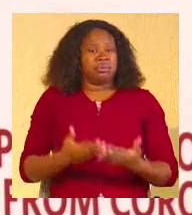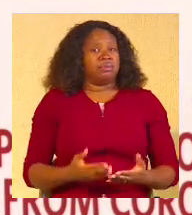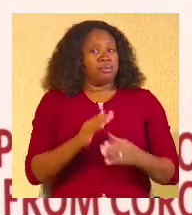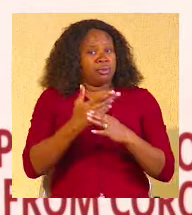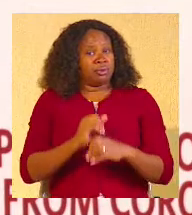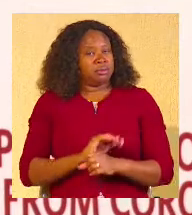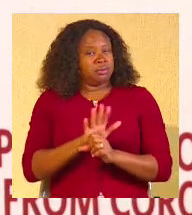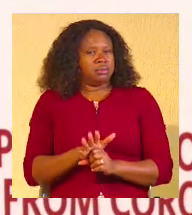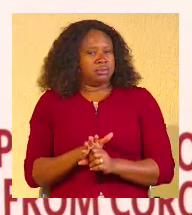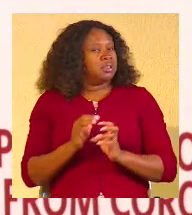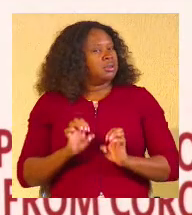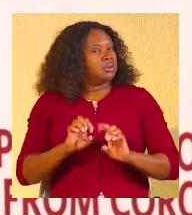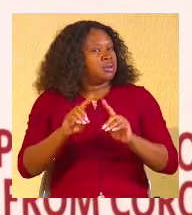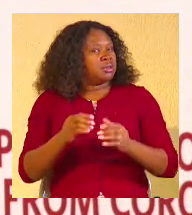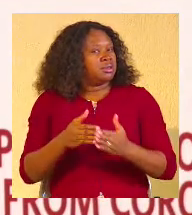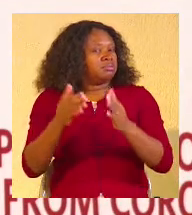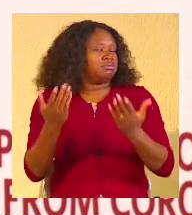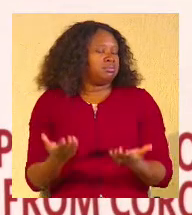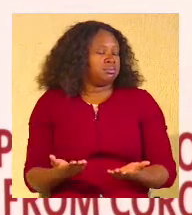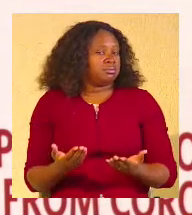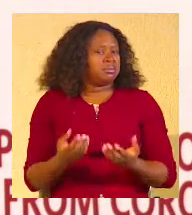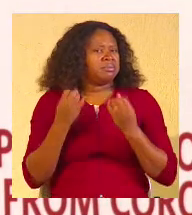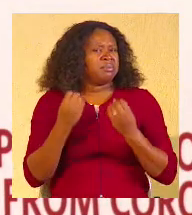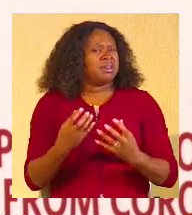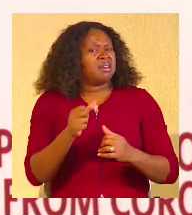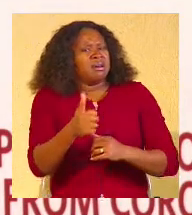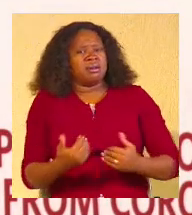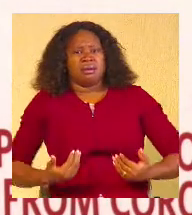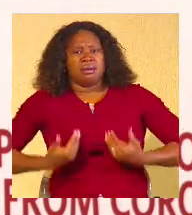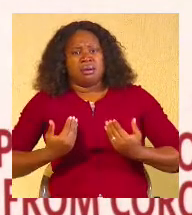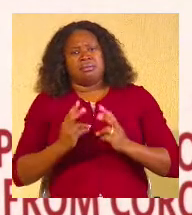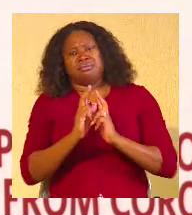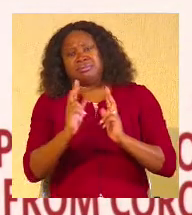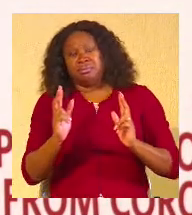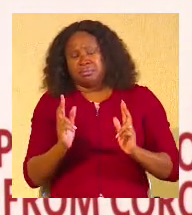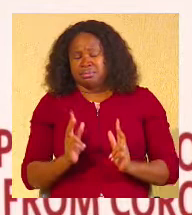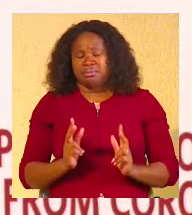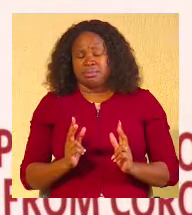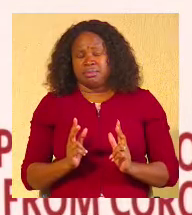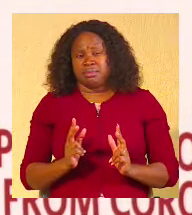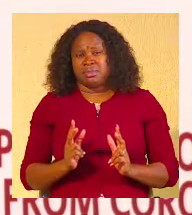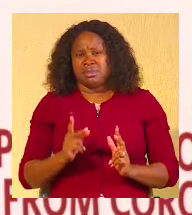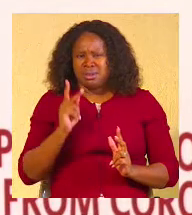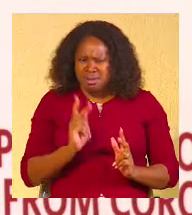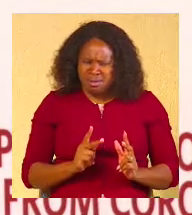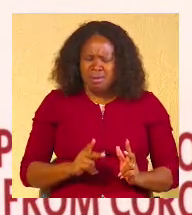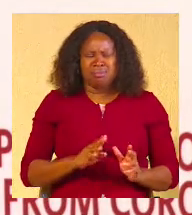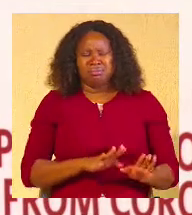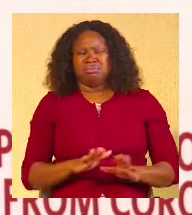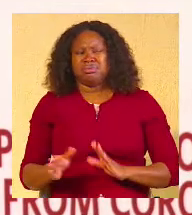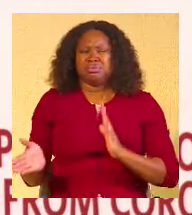pandemic. We also know that many other young people are affected by the closure